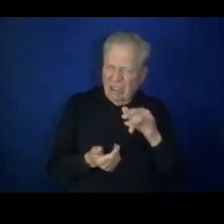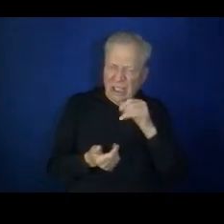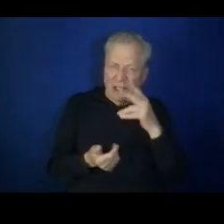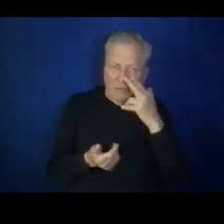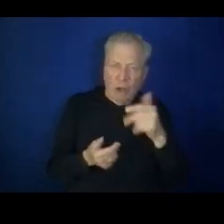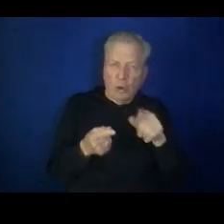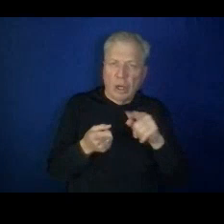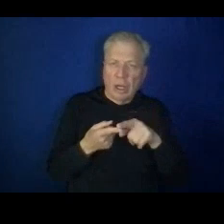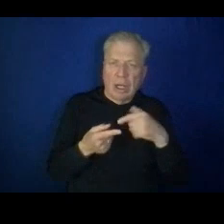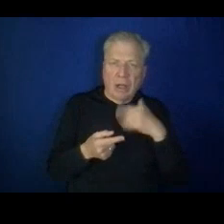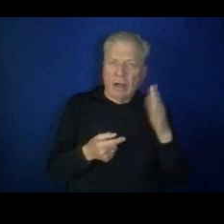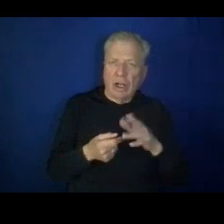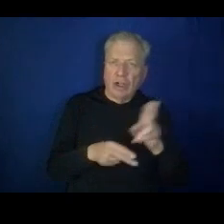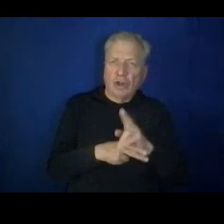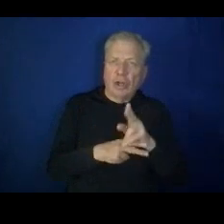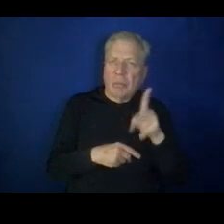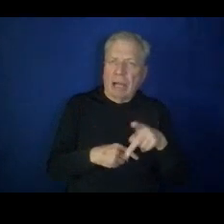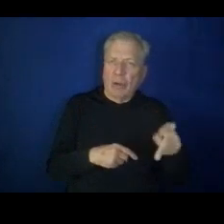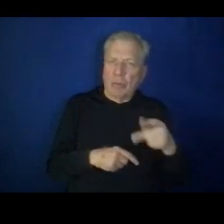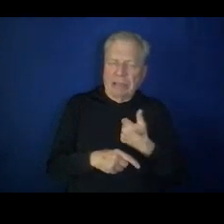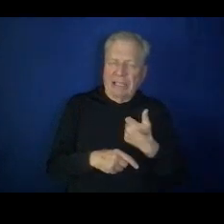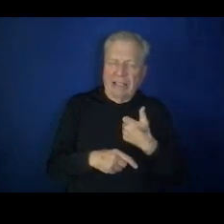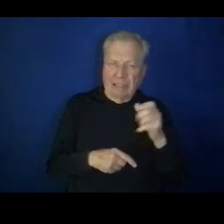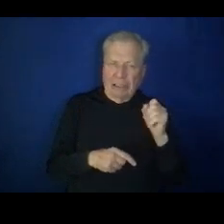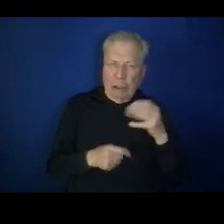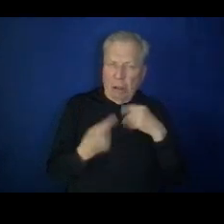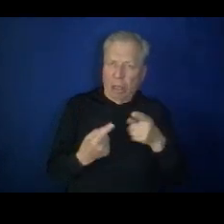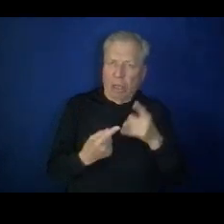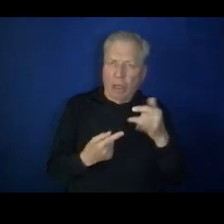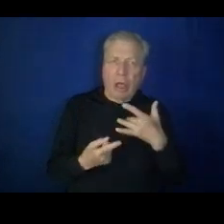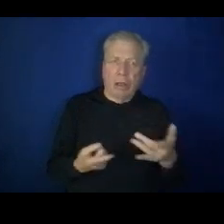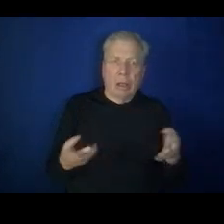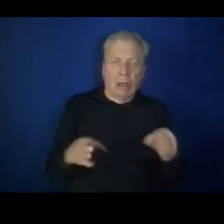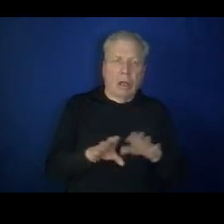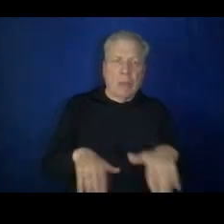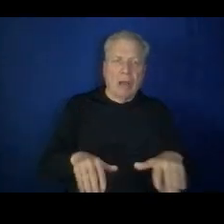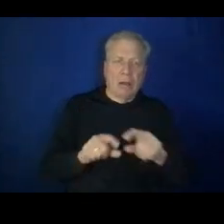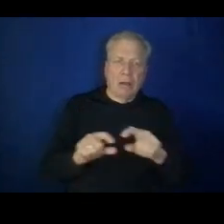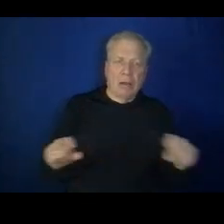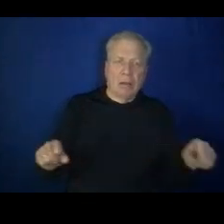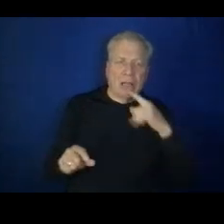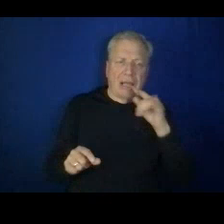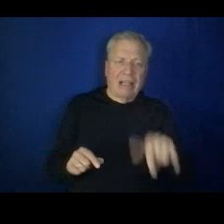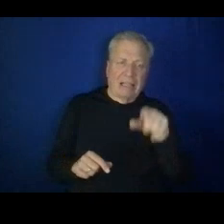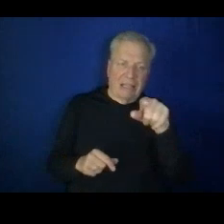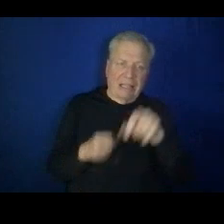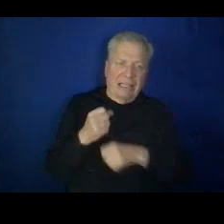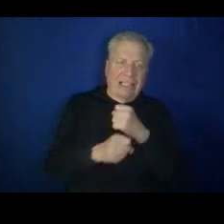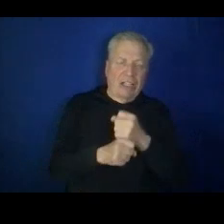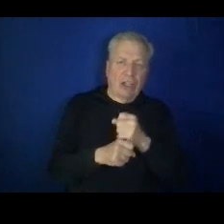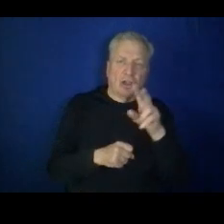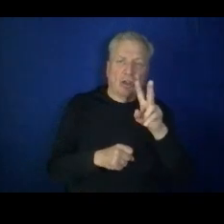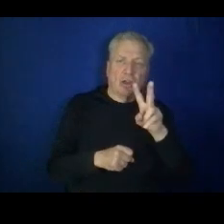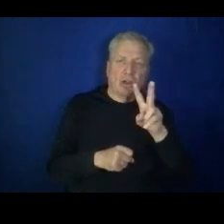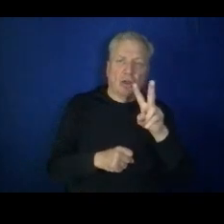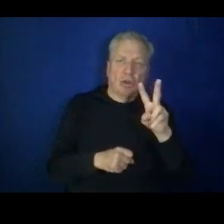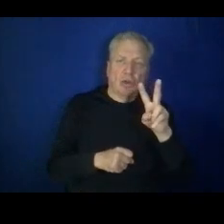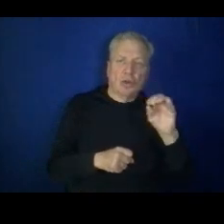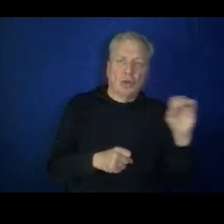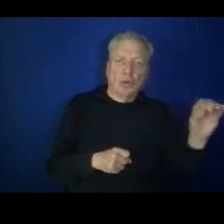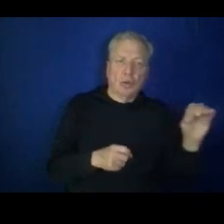I never use PowerPoint, and they shut off the bottom of this. So this is the year 2000. When we had this